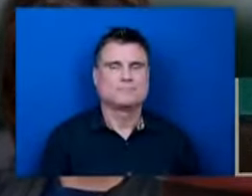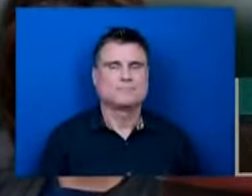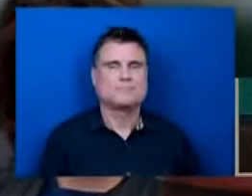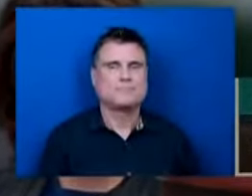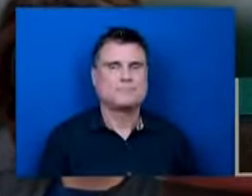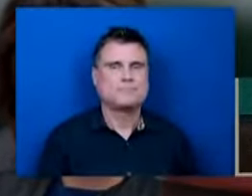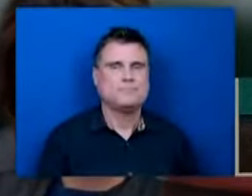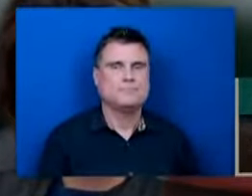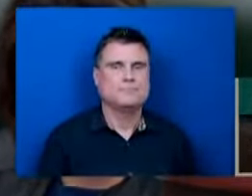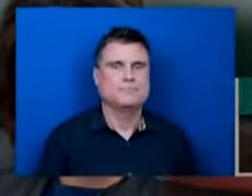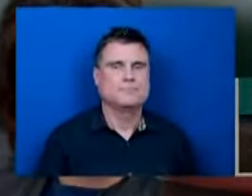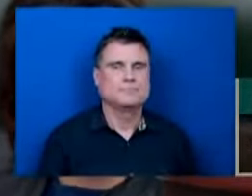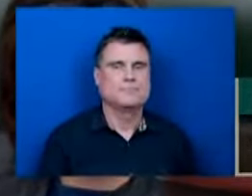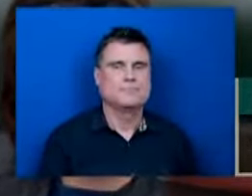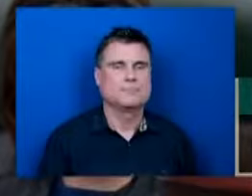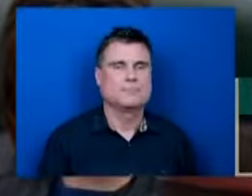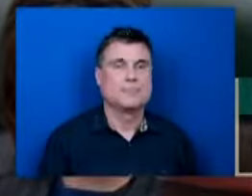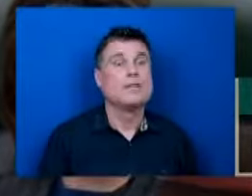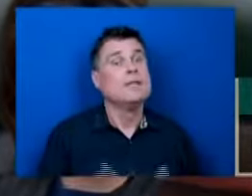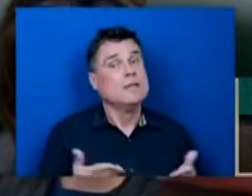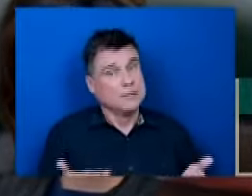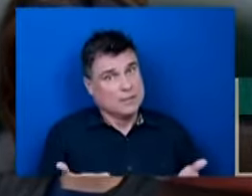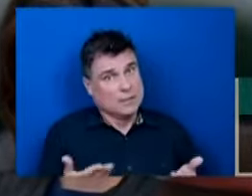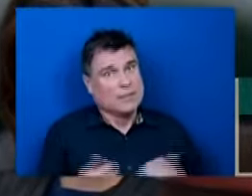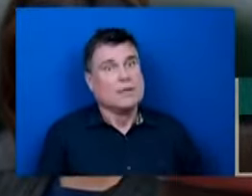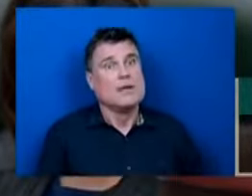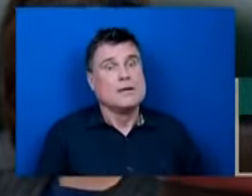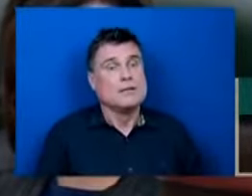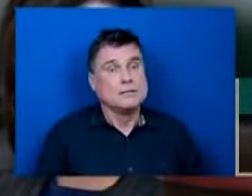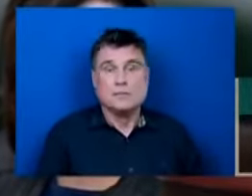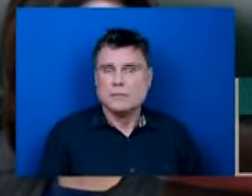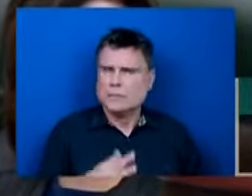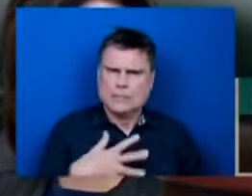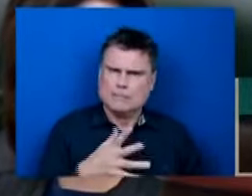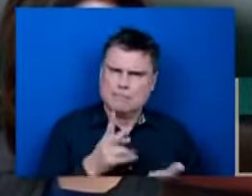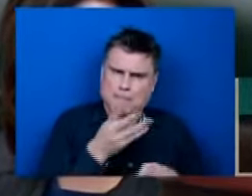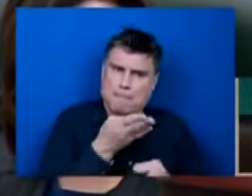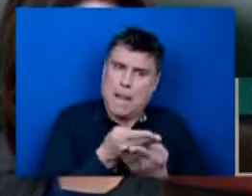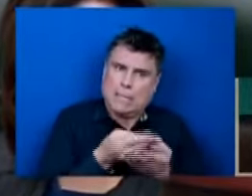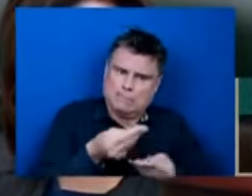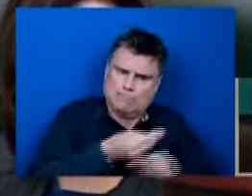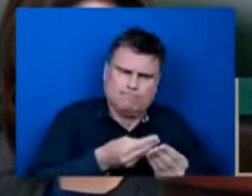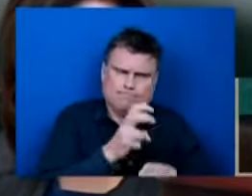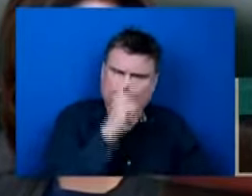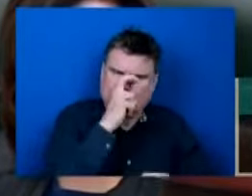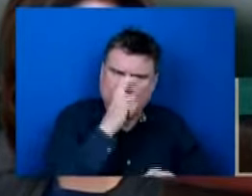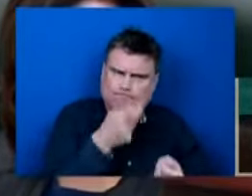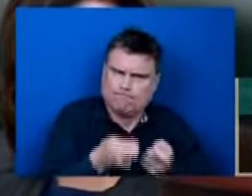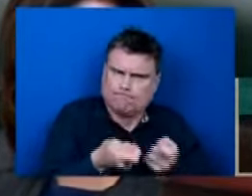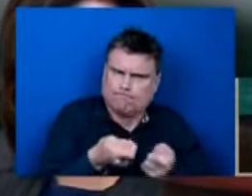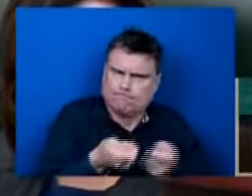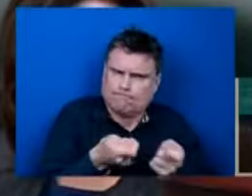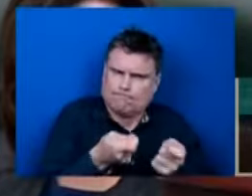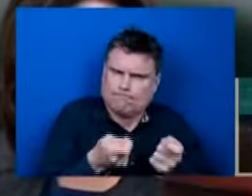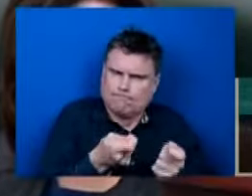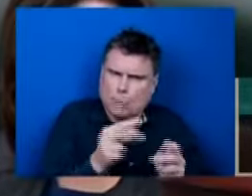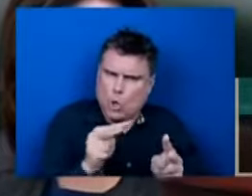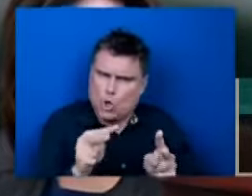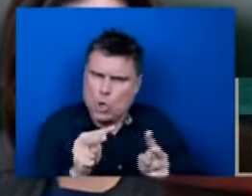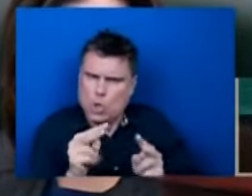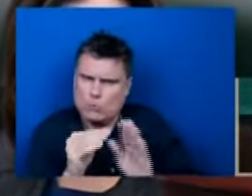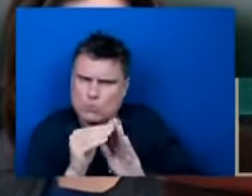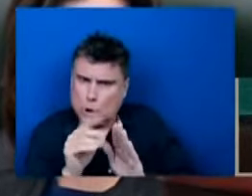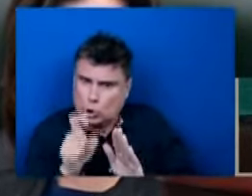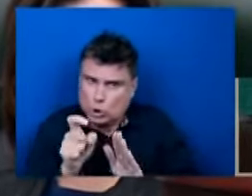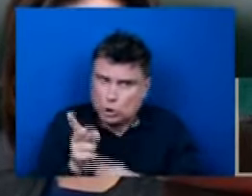Disciplined operational spending is reducing our need to take on additional debt, and all of this is putting the province on a more